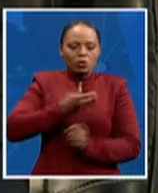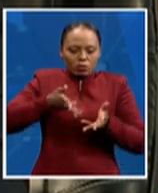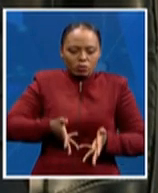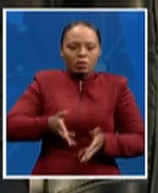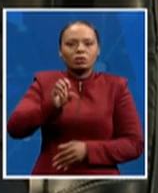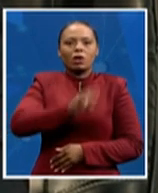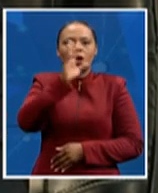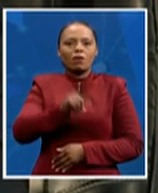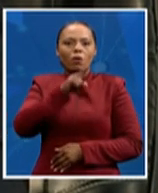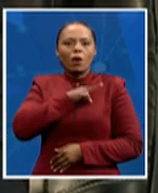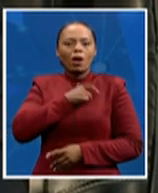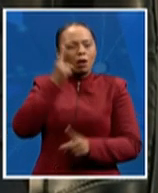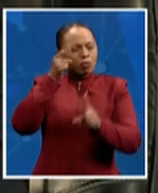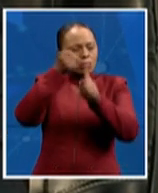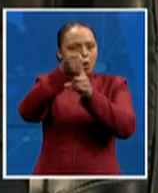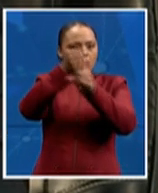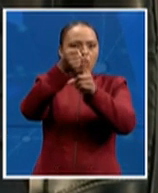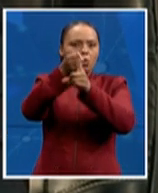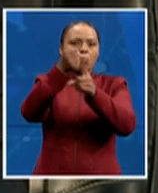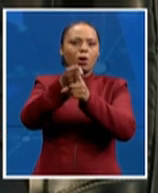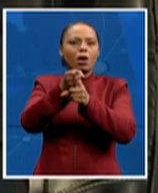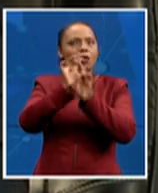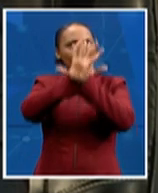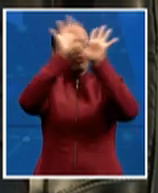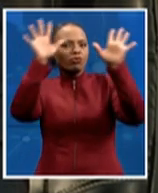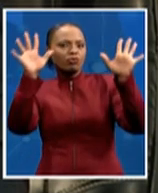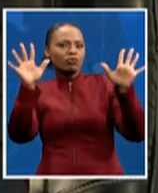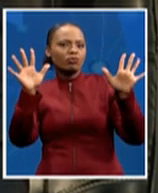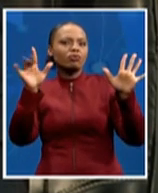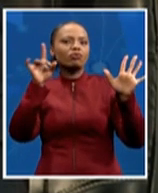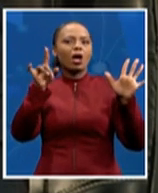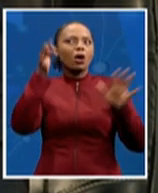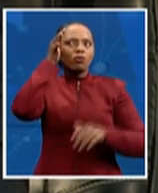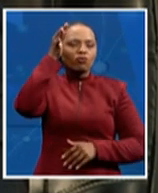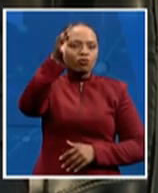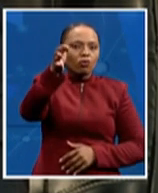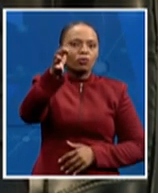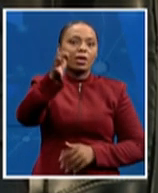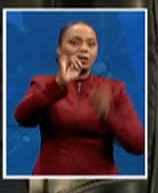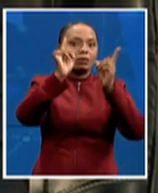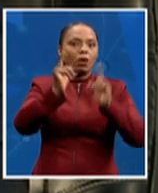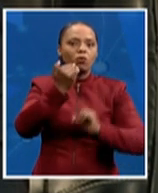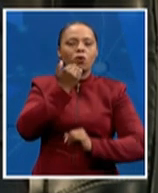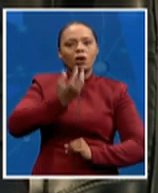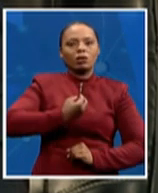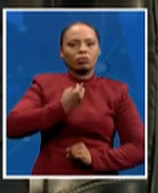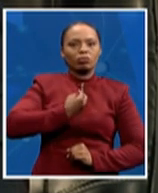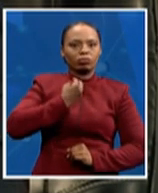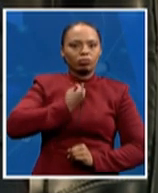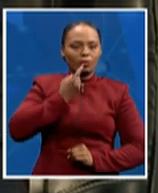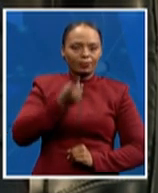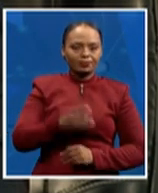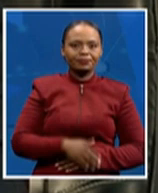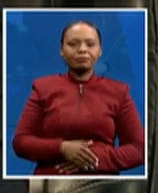young generations. We will therefore welcome the President, who will be a